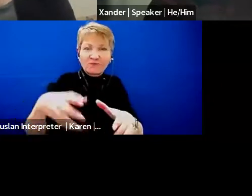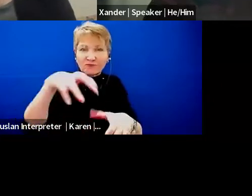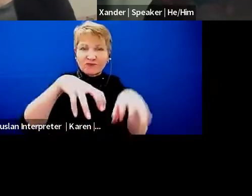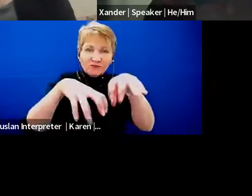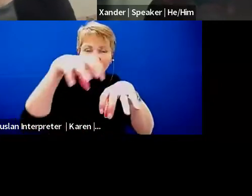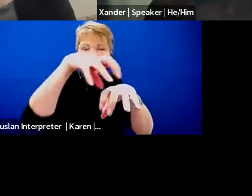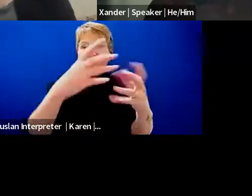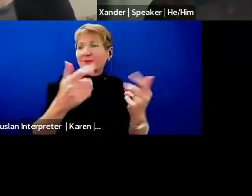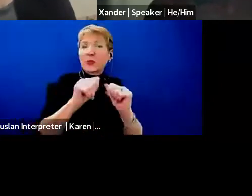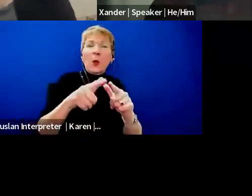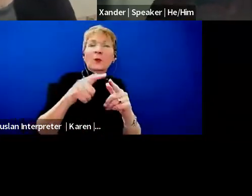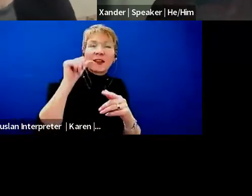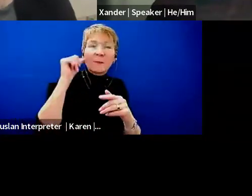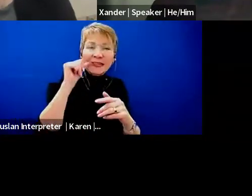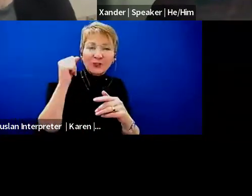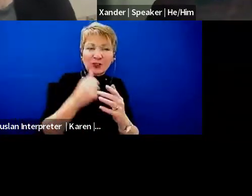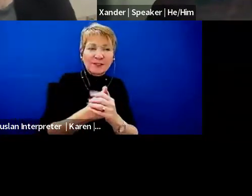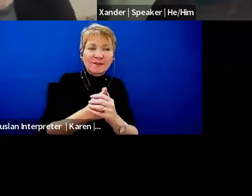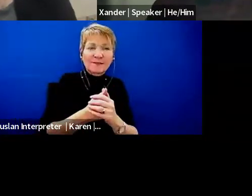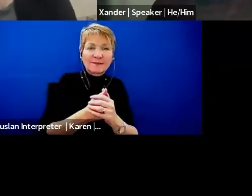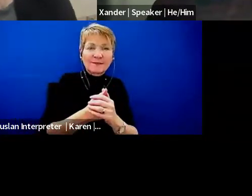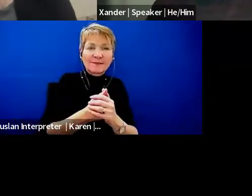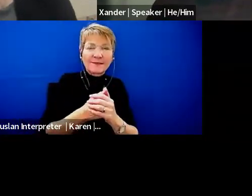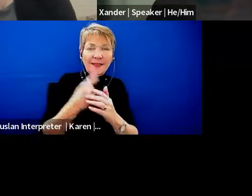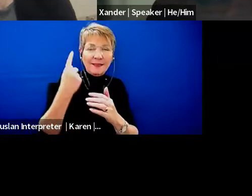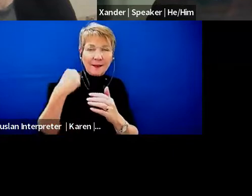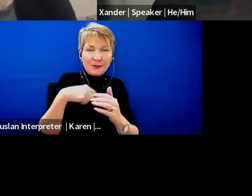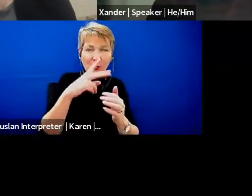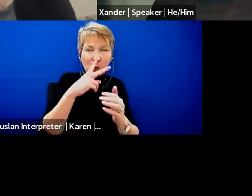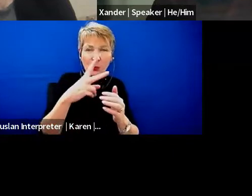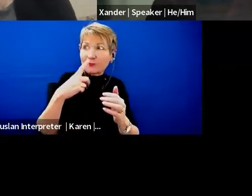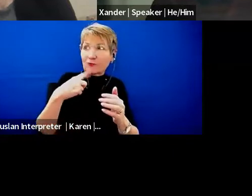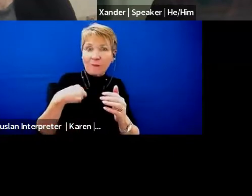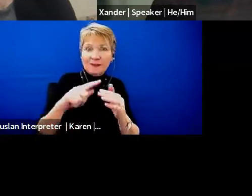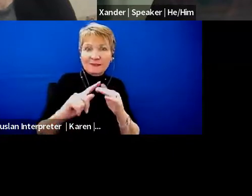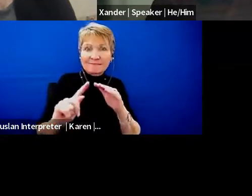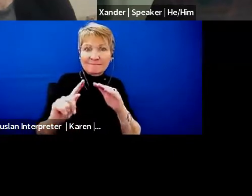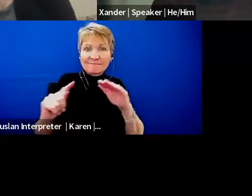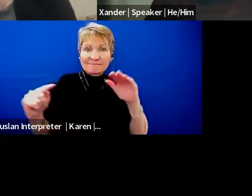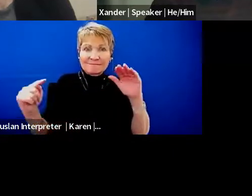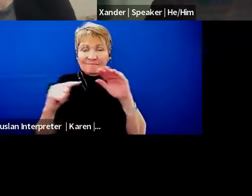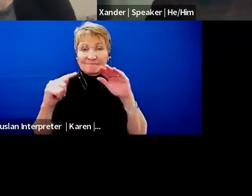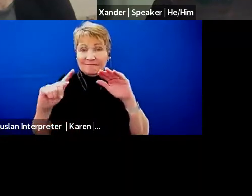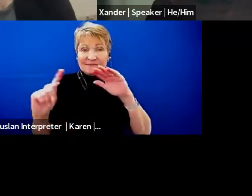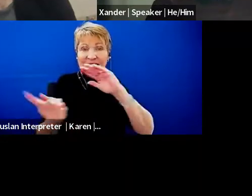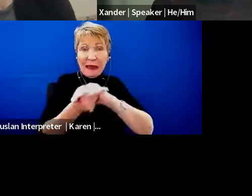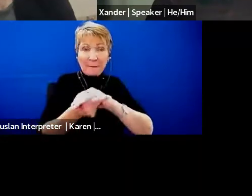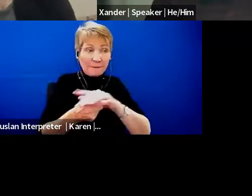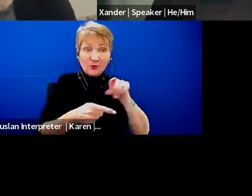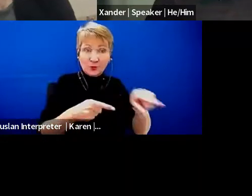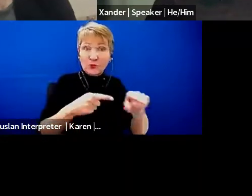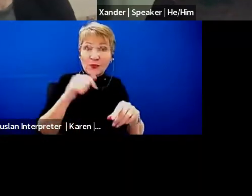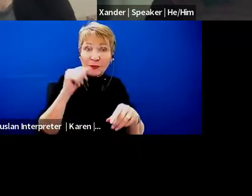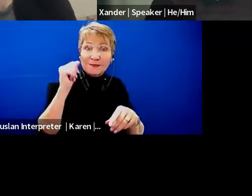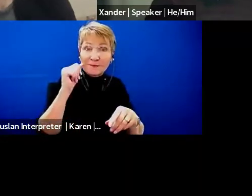the beach, and even apparently escaping it to go to the beach because that's all I wanted to do. So they ended up putting a lock on the gate, and apparently that